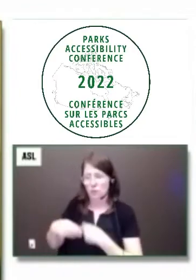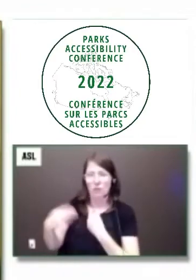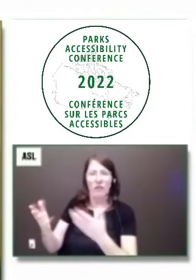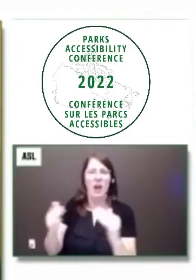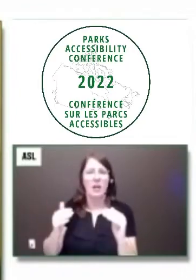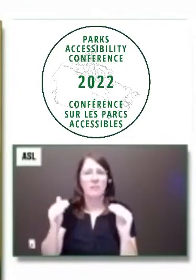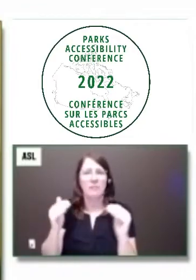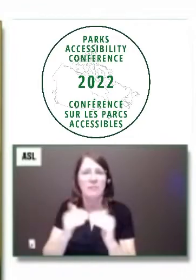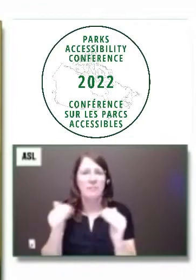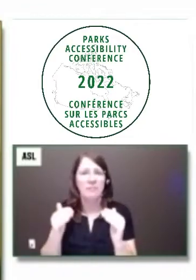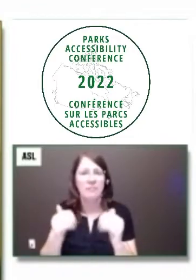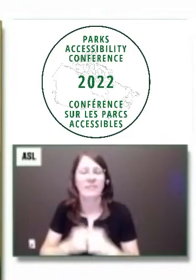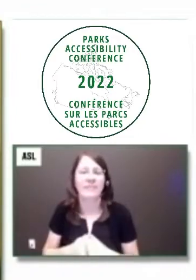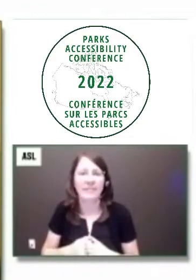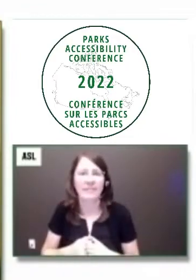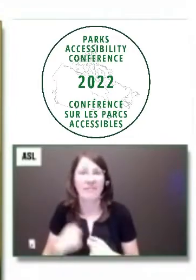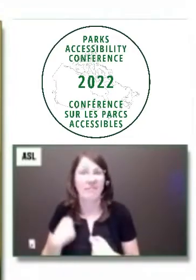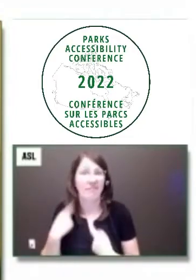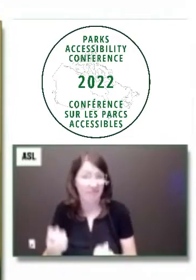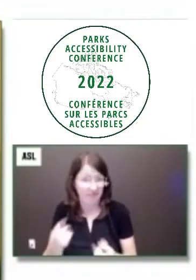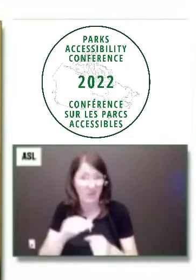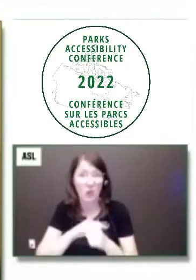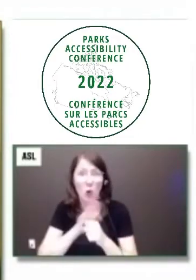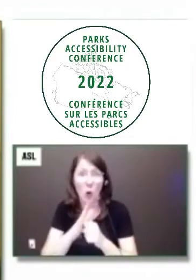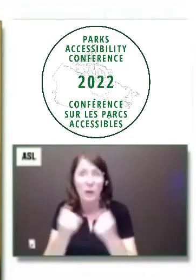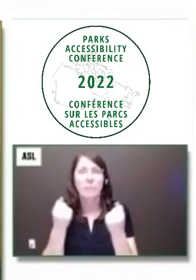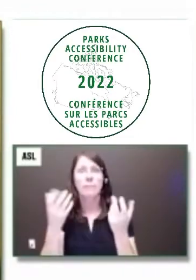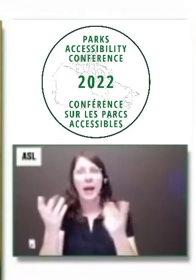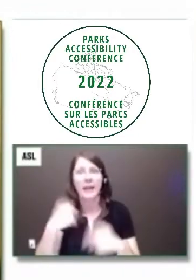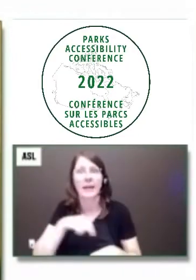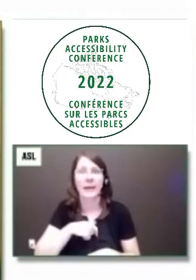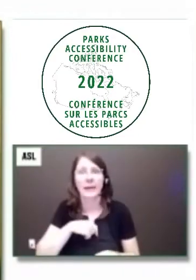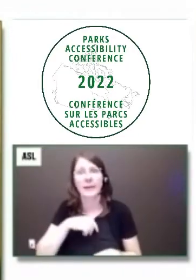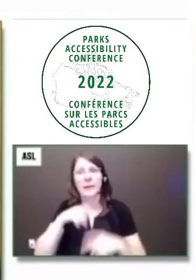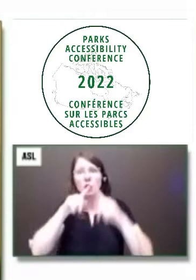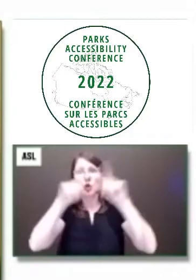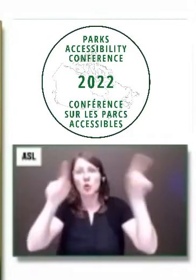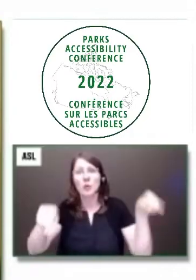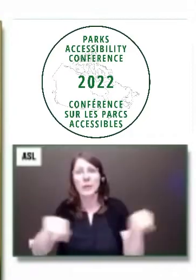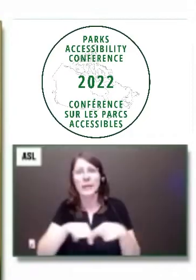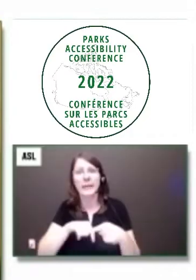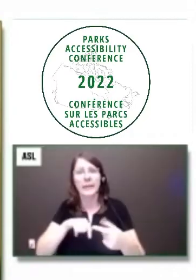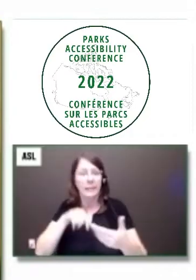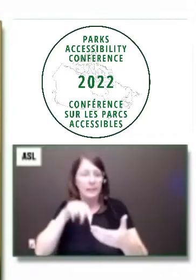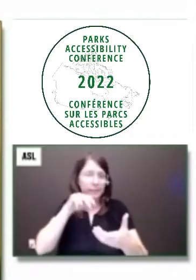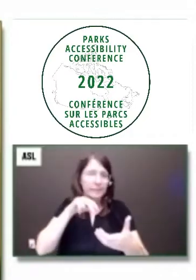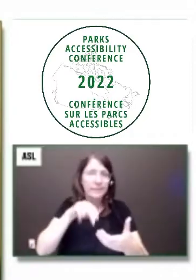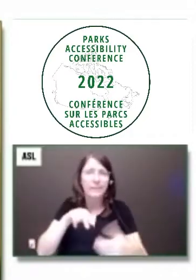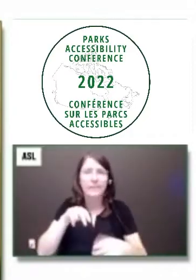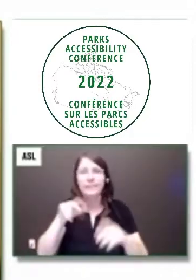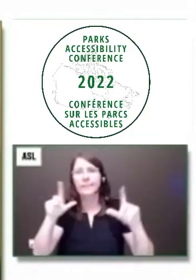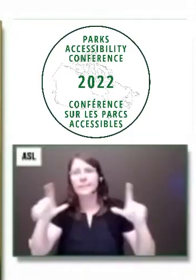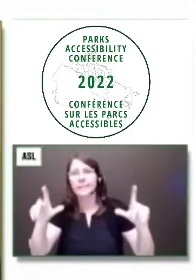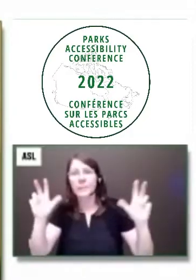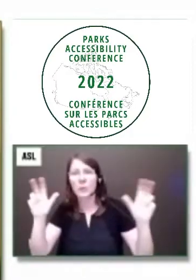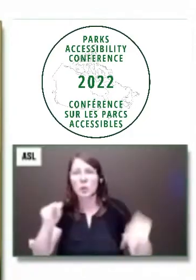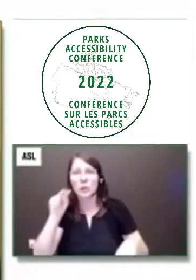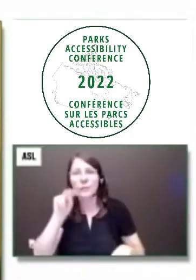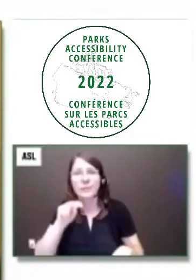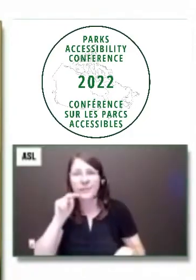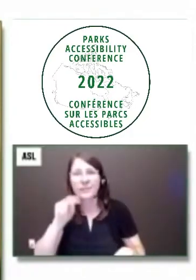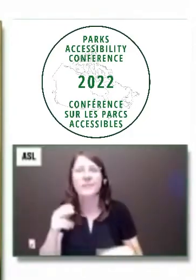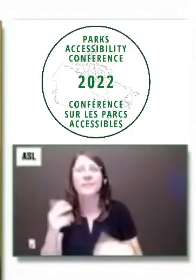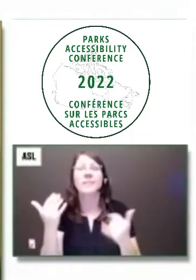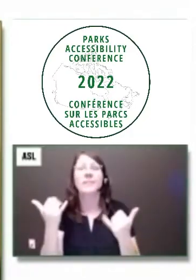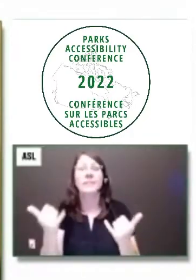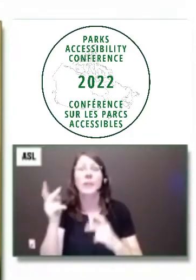feel adventurous and have that experience with the wild and sort of feel the wind on their face, so